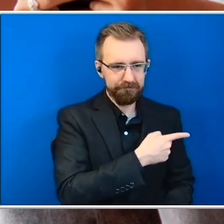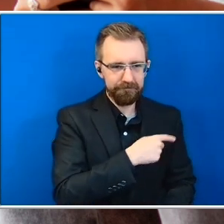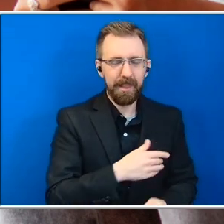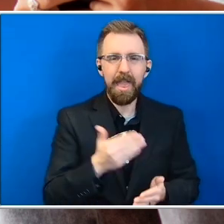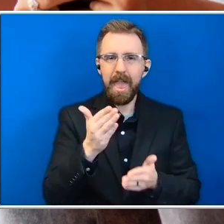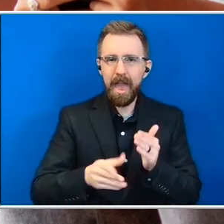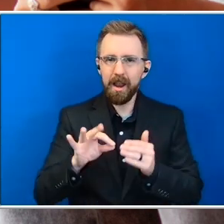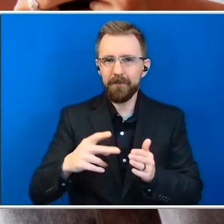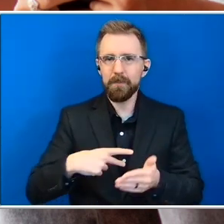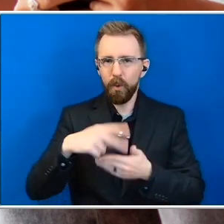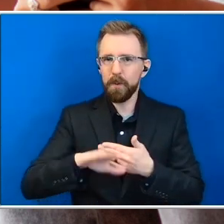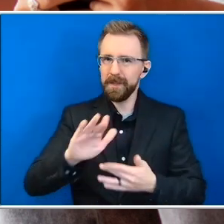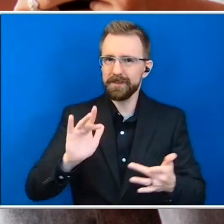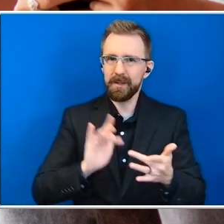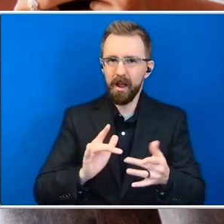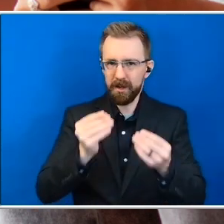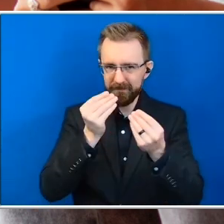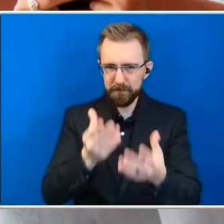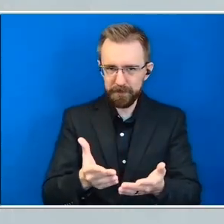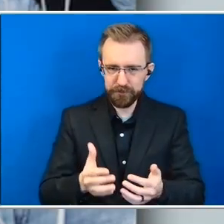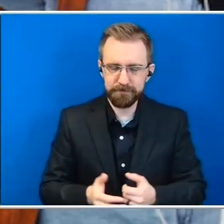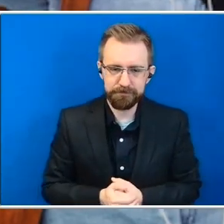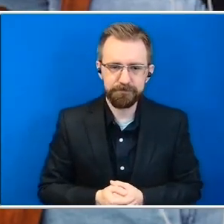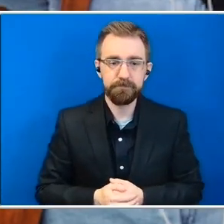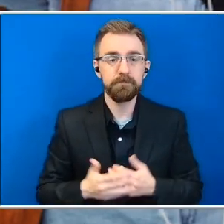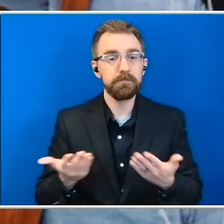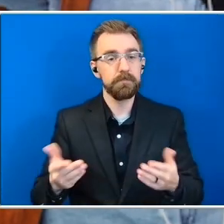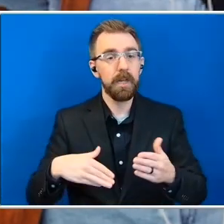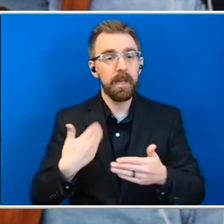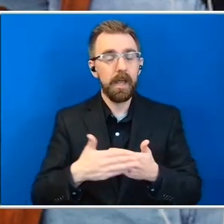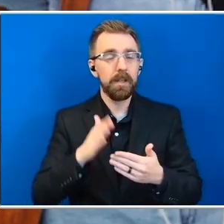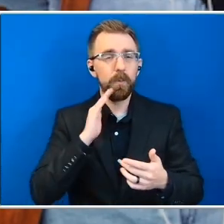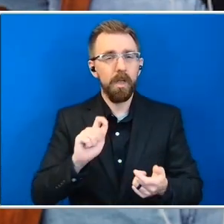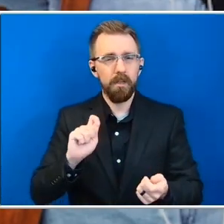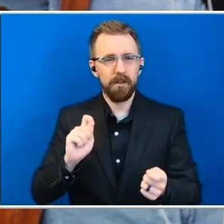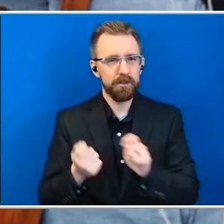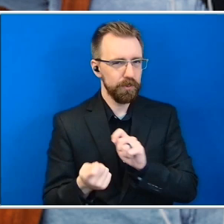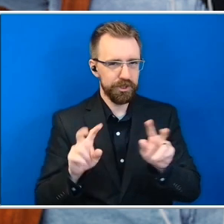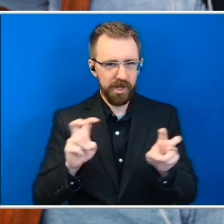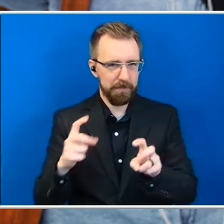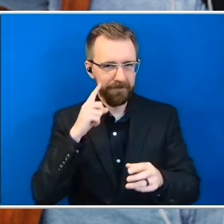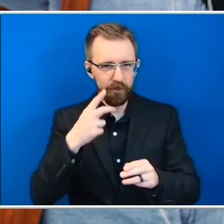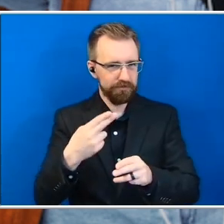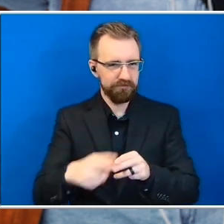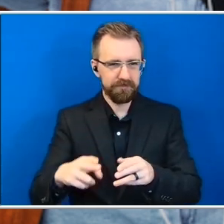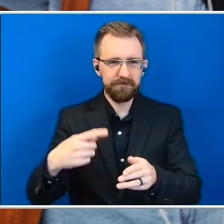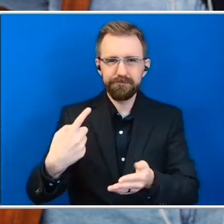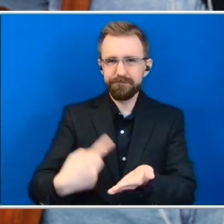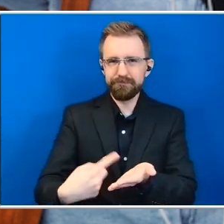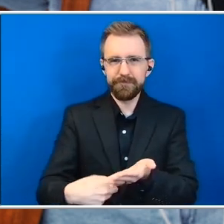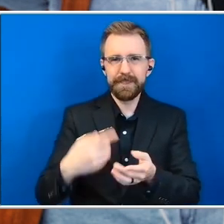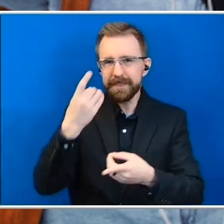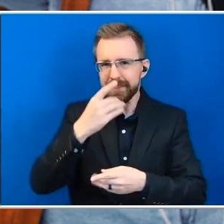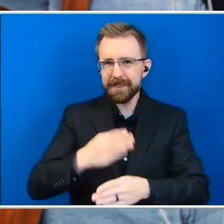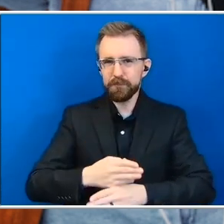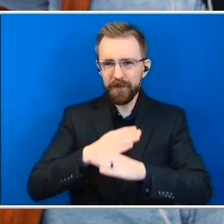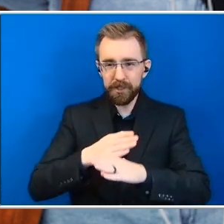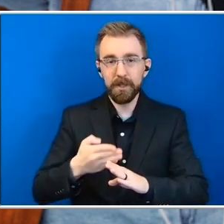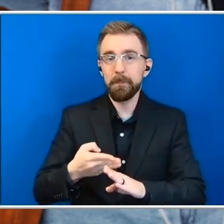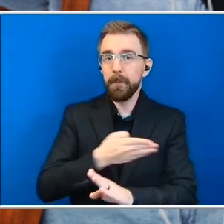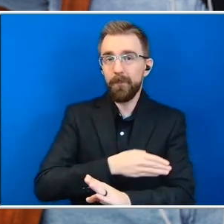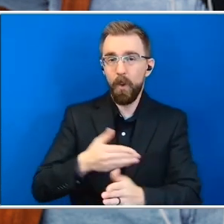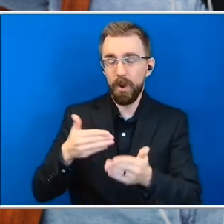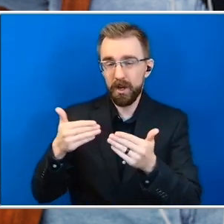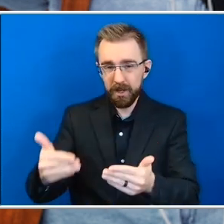contact information. Okay, next we're going to switch gears for just a minute to talk about disease prevention. But before we do, remember to send